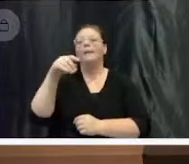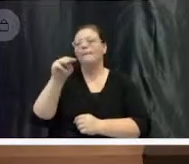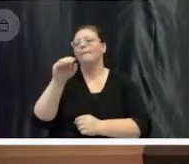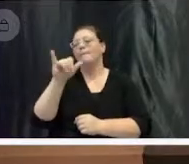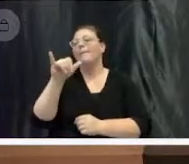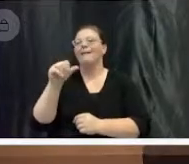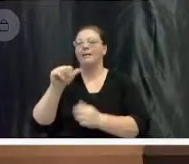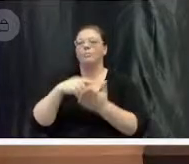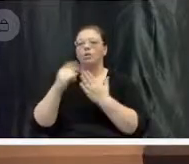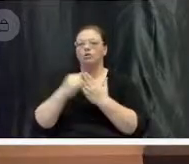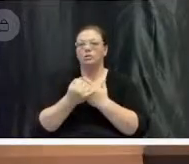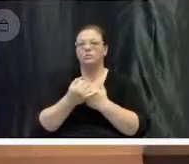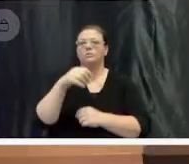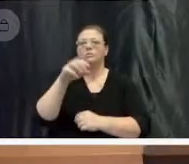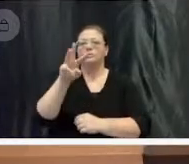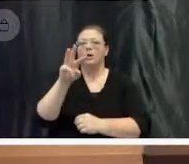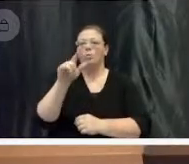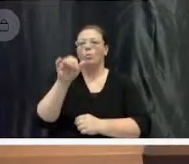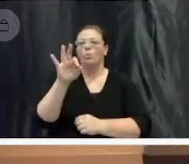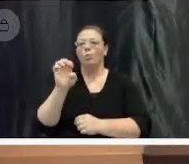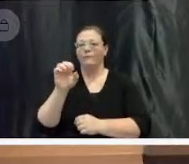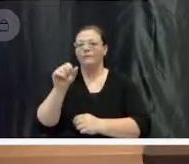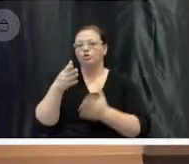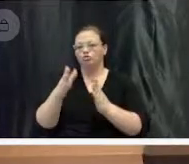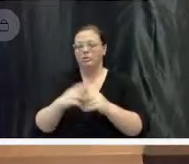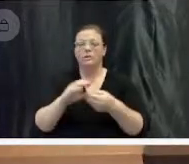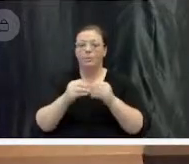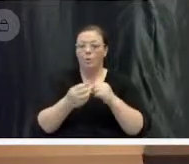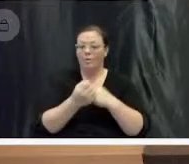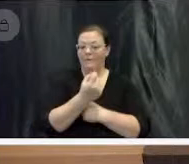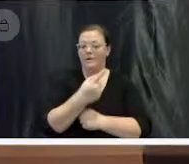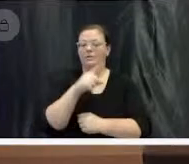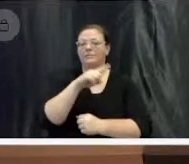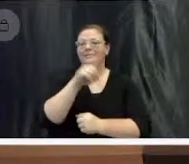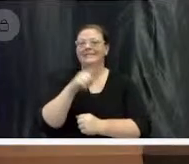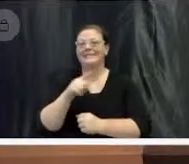1722 Wolf Street. Item 11,